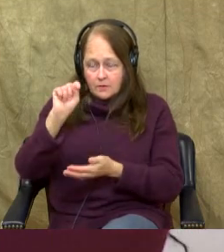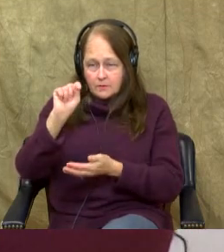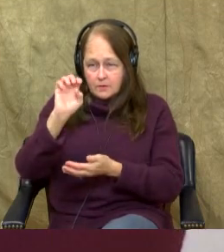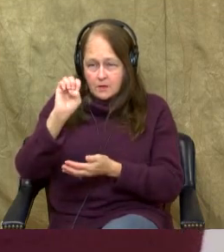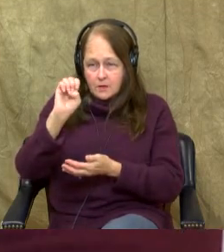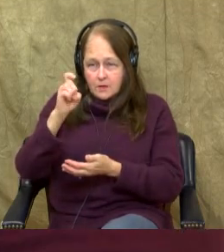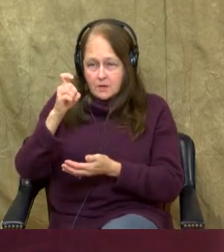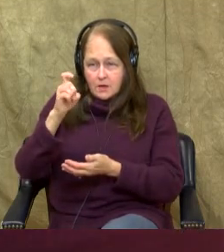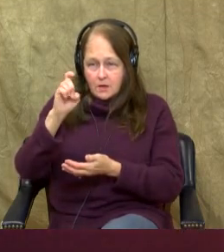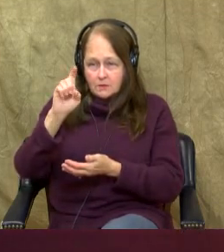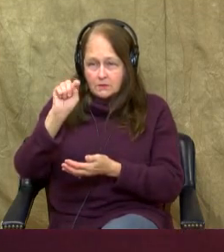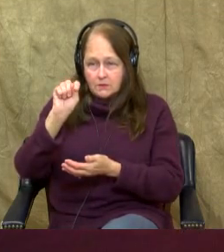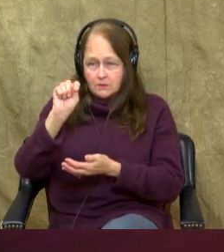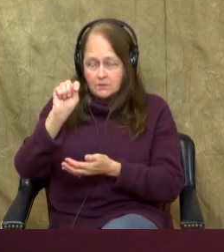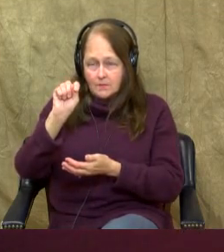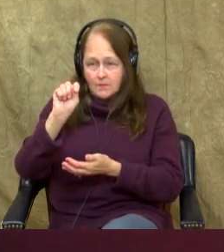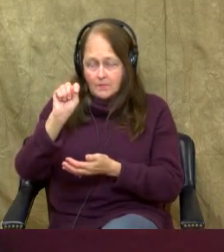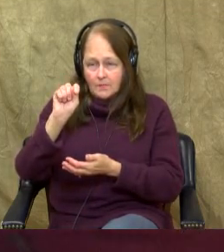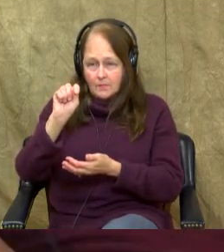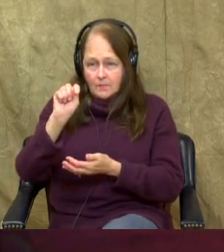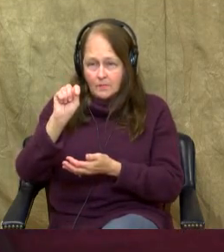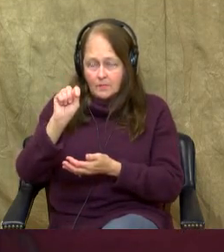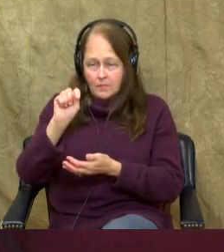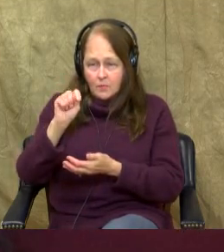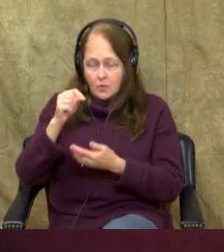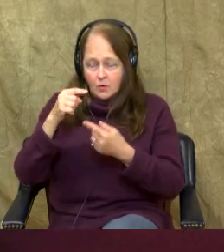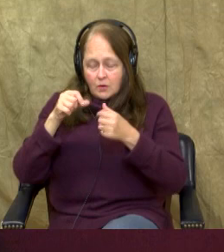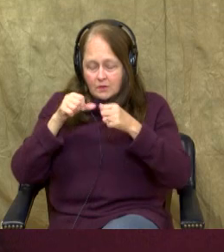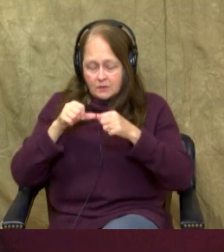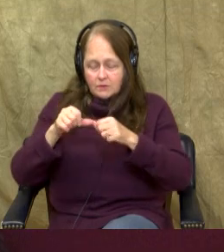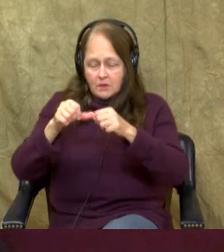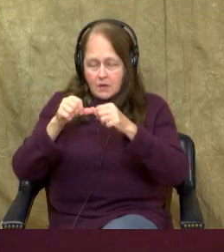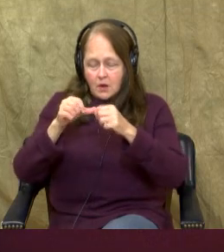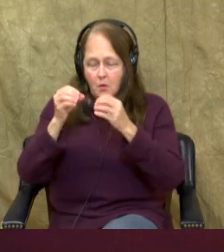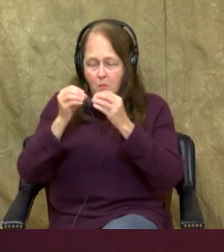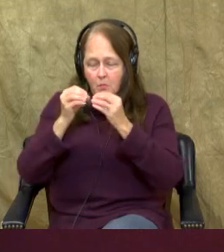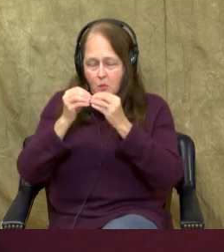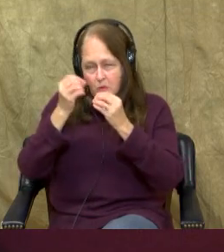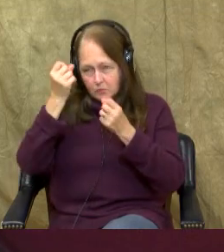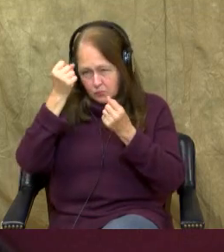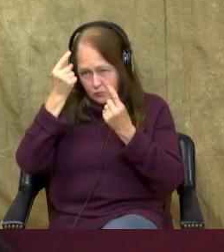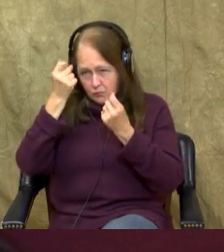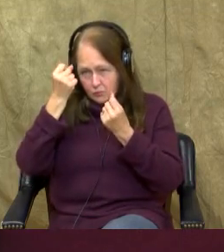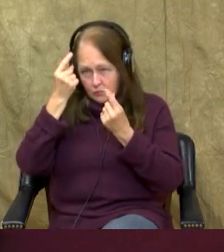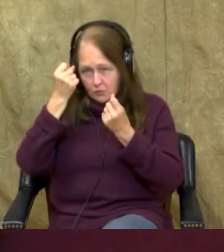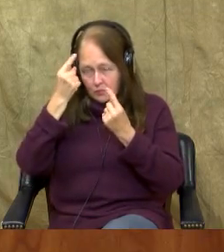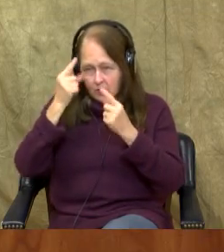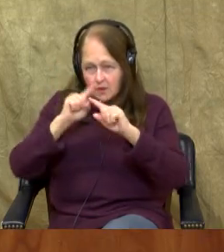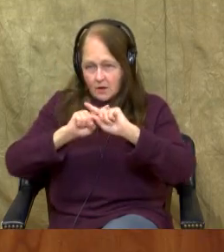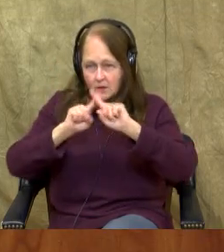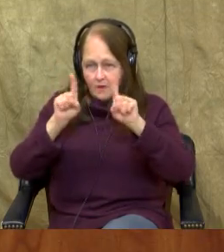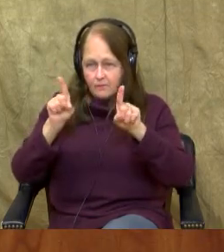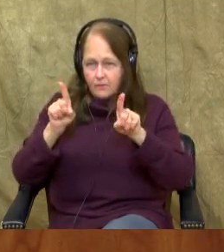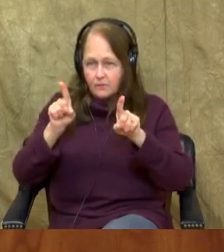We are going to continue that standard and go a little bit deeper and focus on something a little bit different.